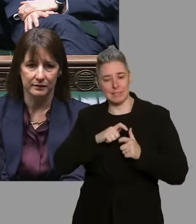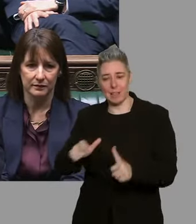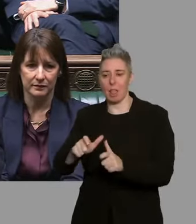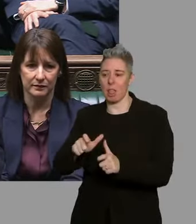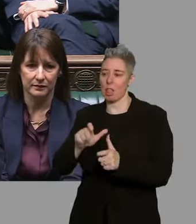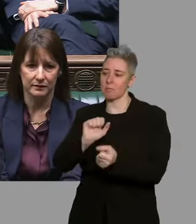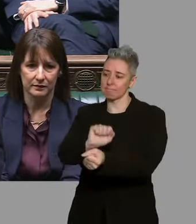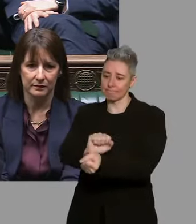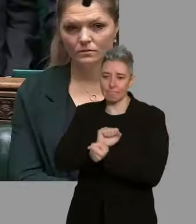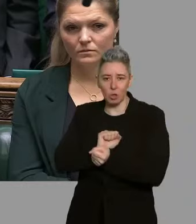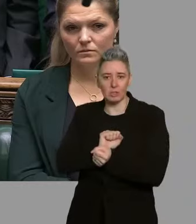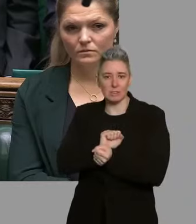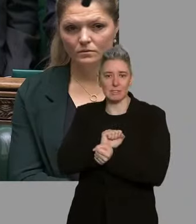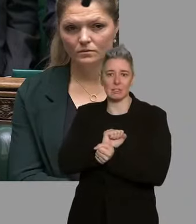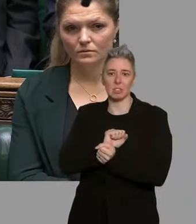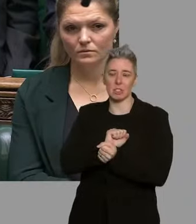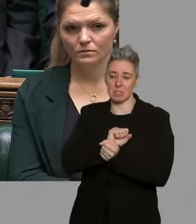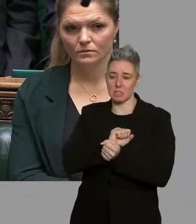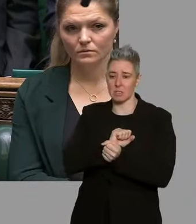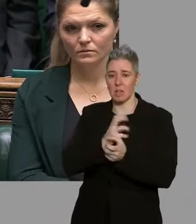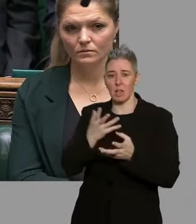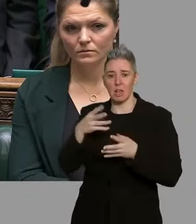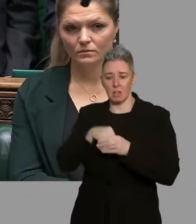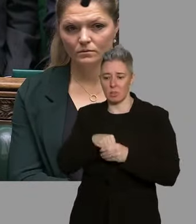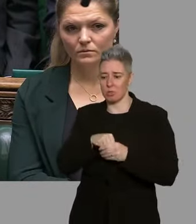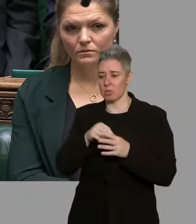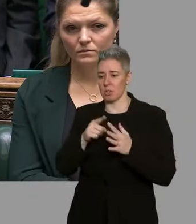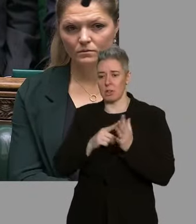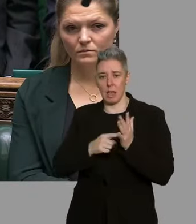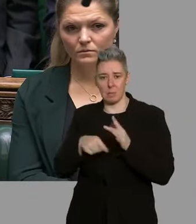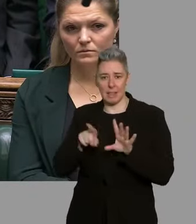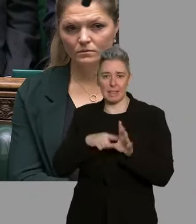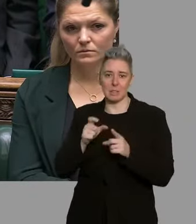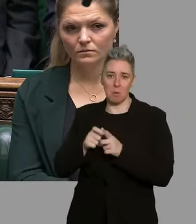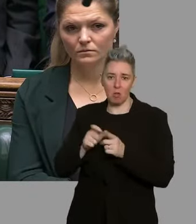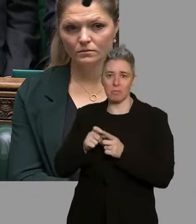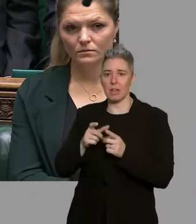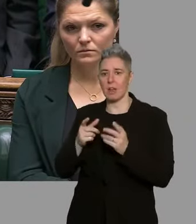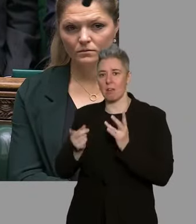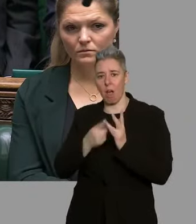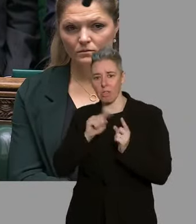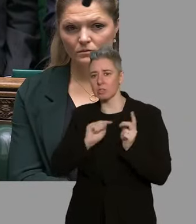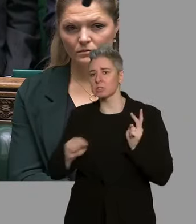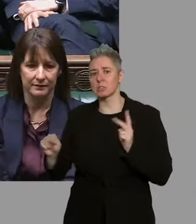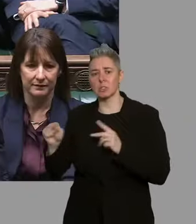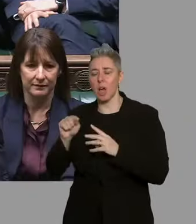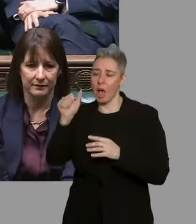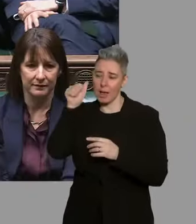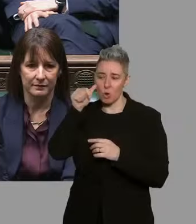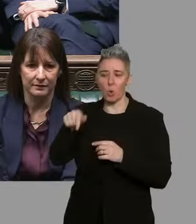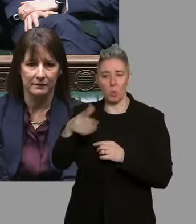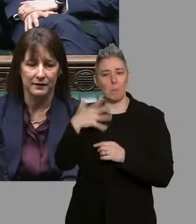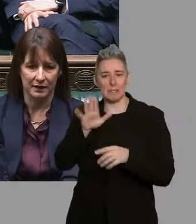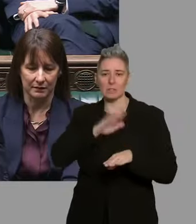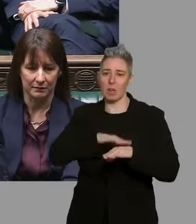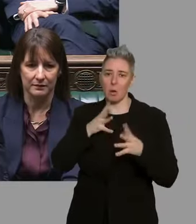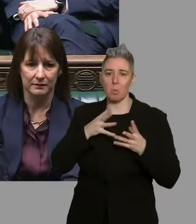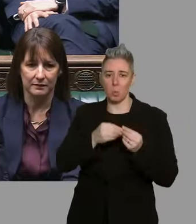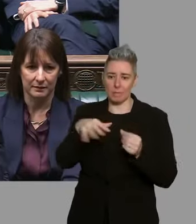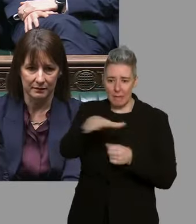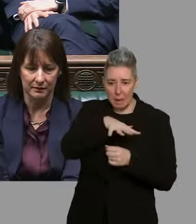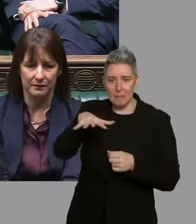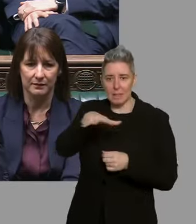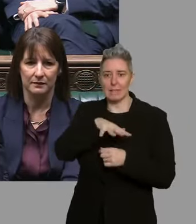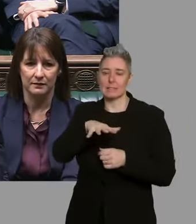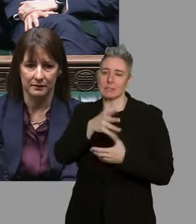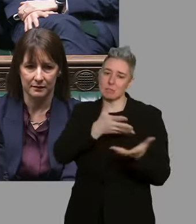Emily Damari, and I know he's spent time with the families, and it is nothing short of torture what